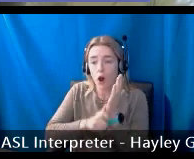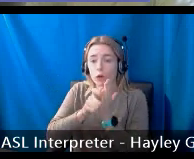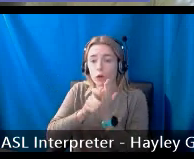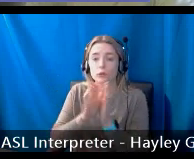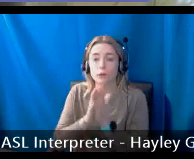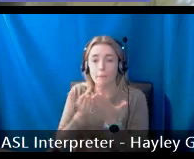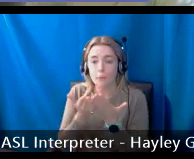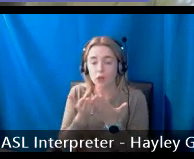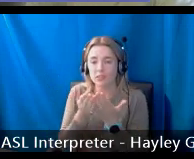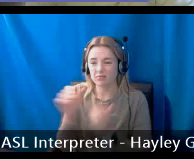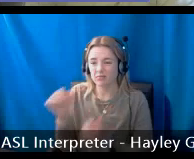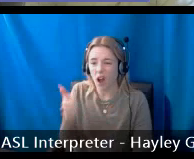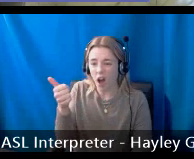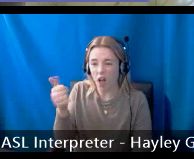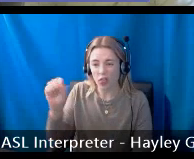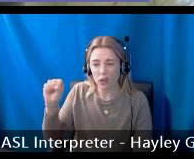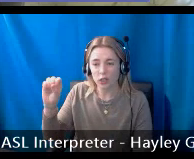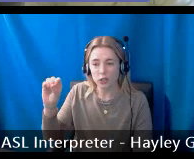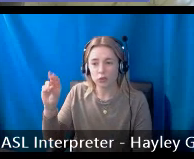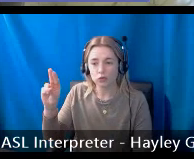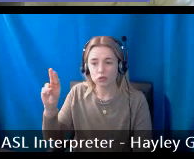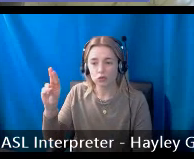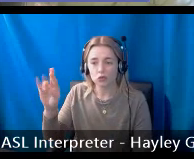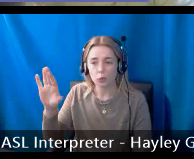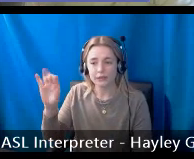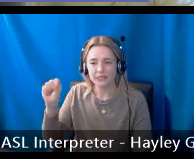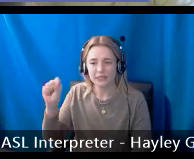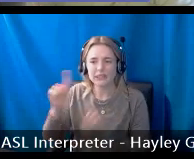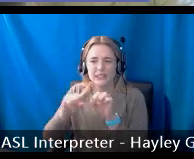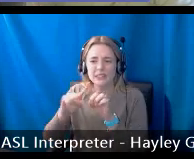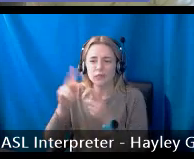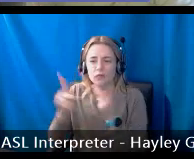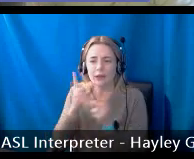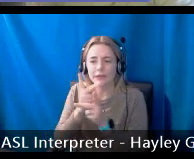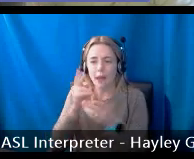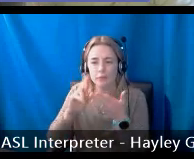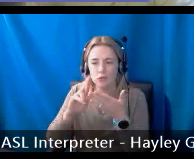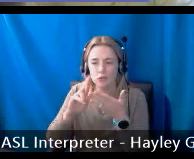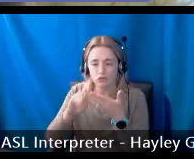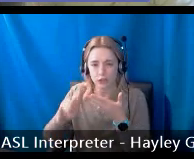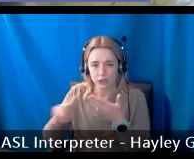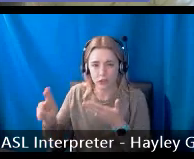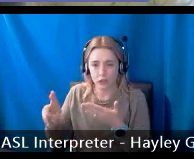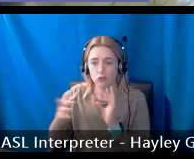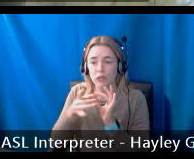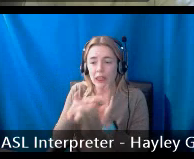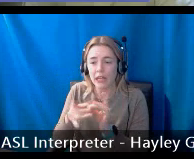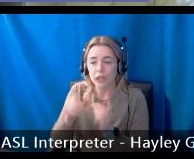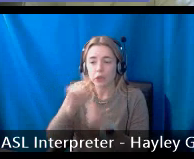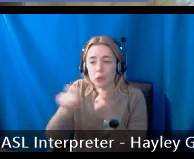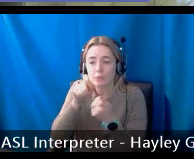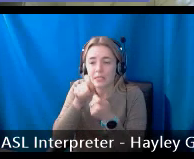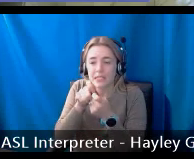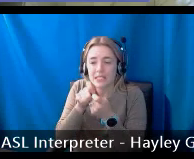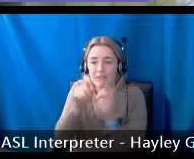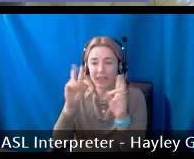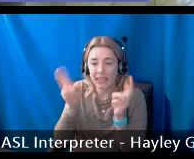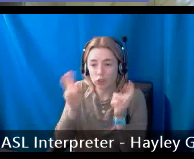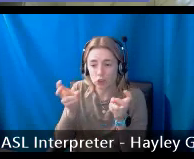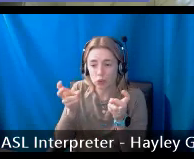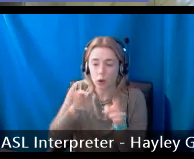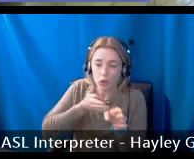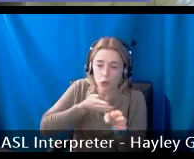that those are also pieces of research you may use. Relevant to a particular issue, area of